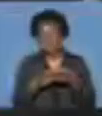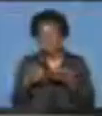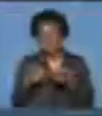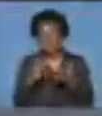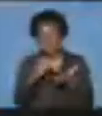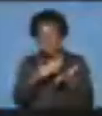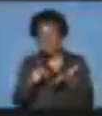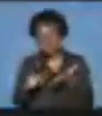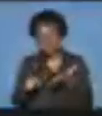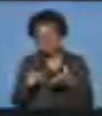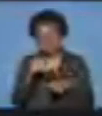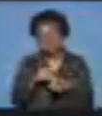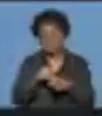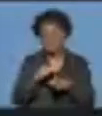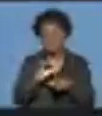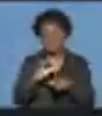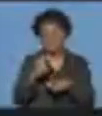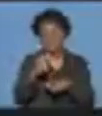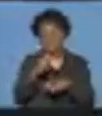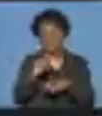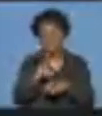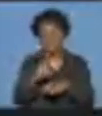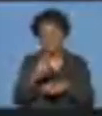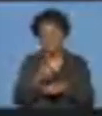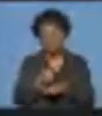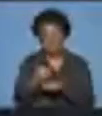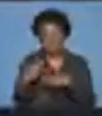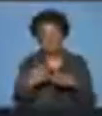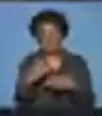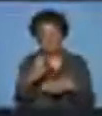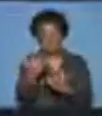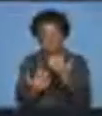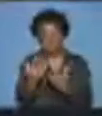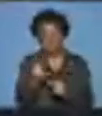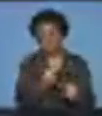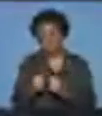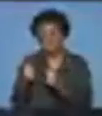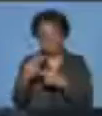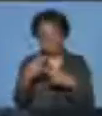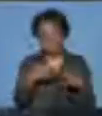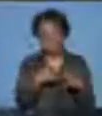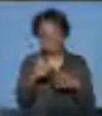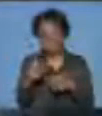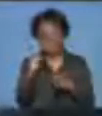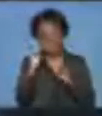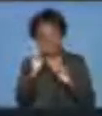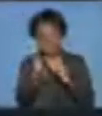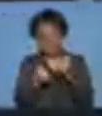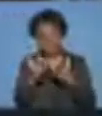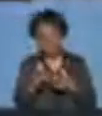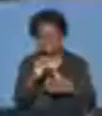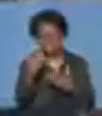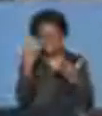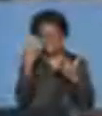Road and Fire Trail Road when they observed the driver of a dark-colored Nissan Cube acting